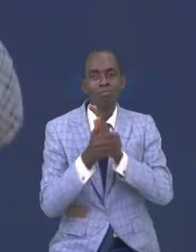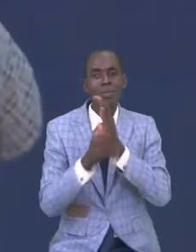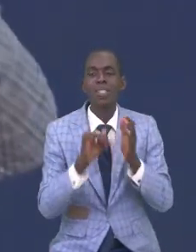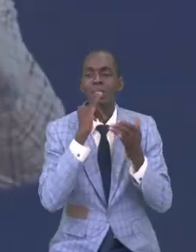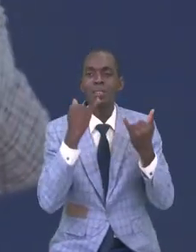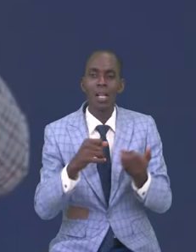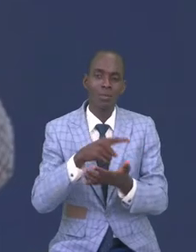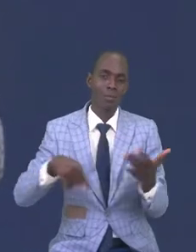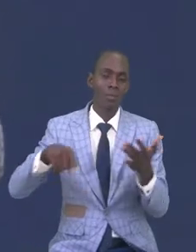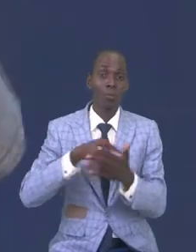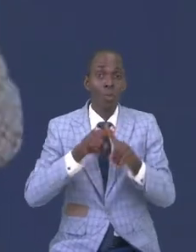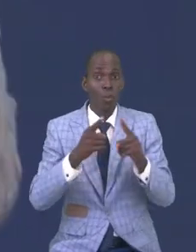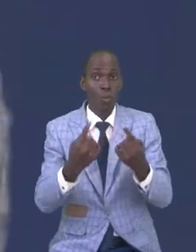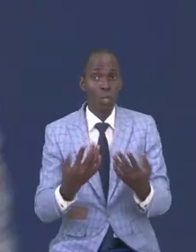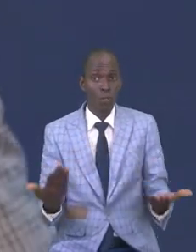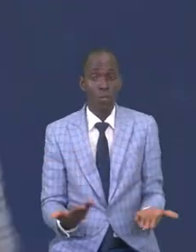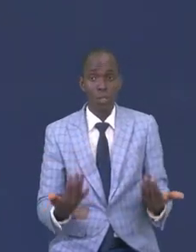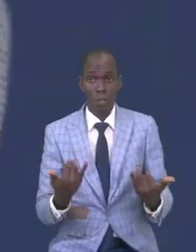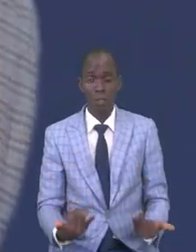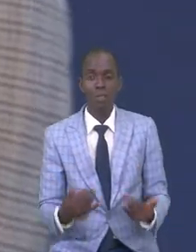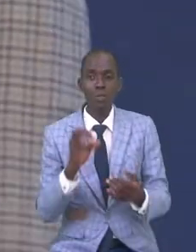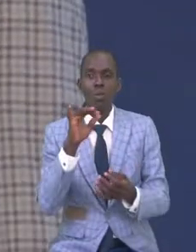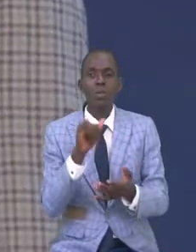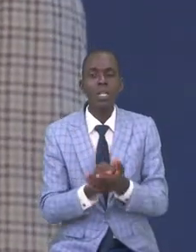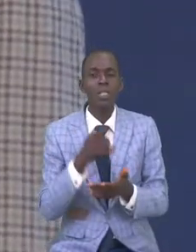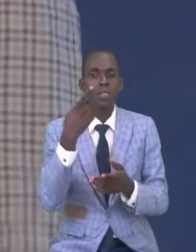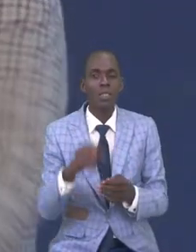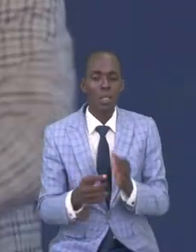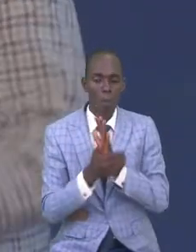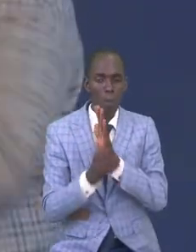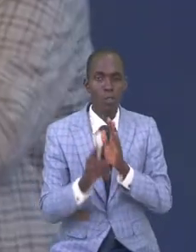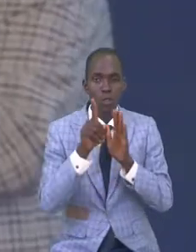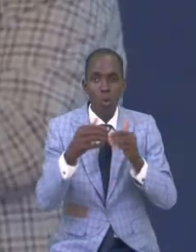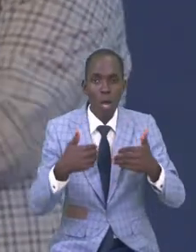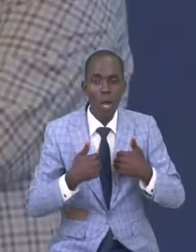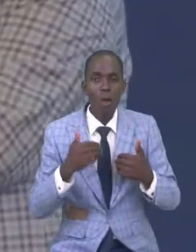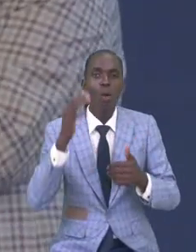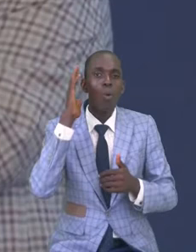came here today so that the potential you have will be